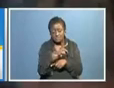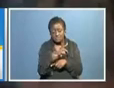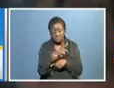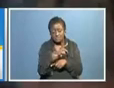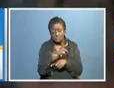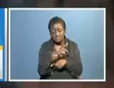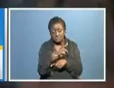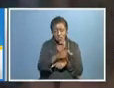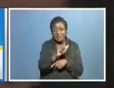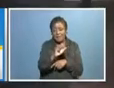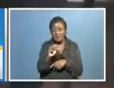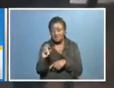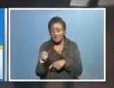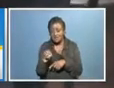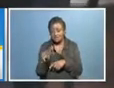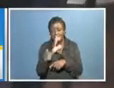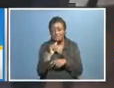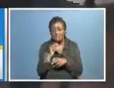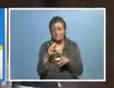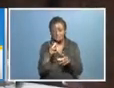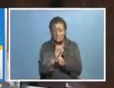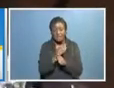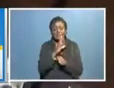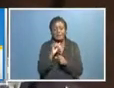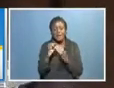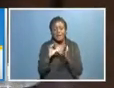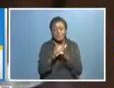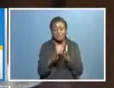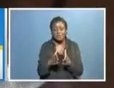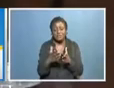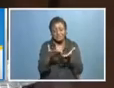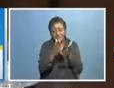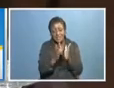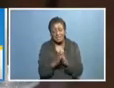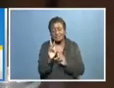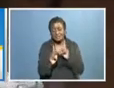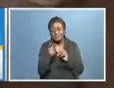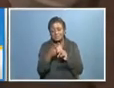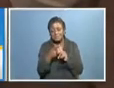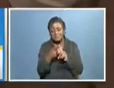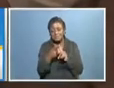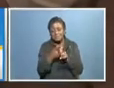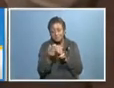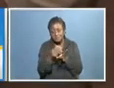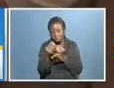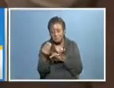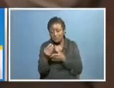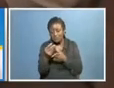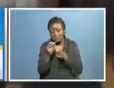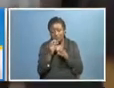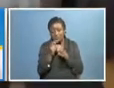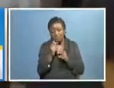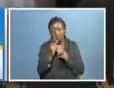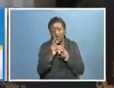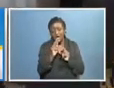by criminals and advises all drivers to invest in trackers, which could assist with locating their property. Meantime, he